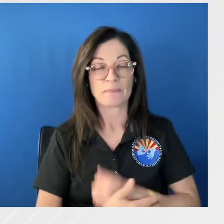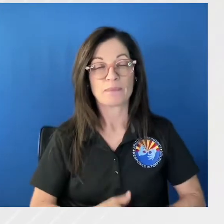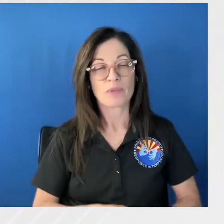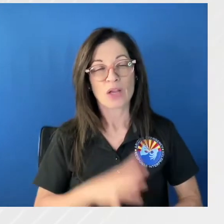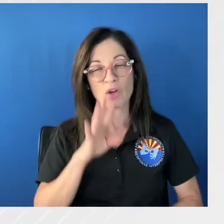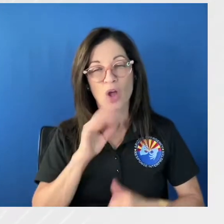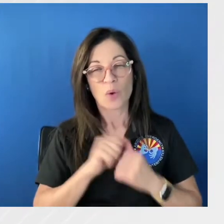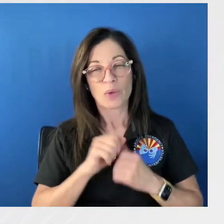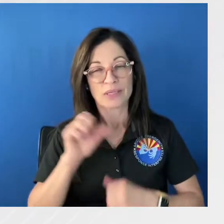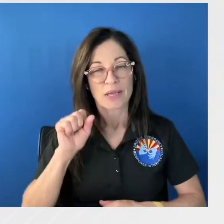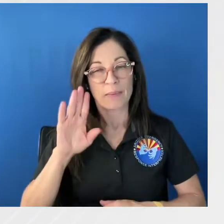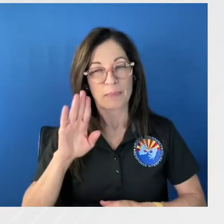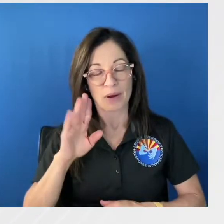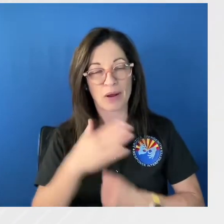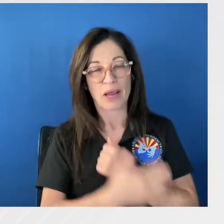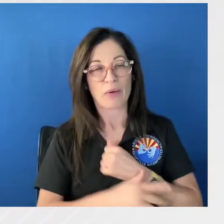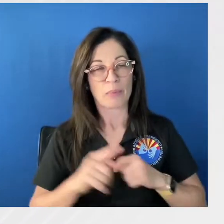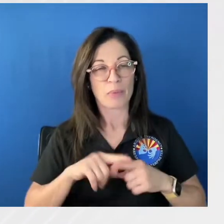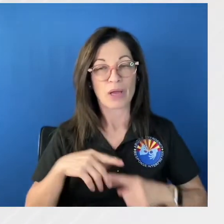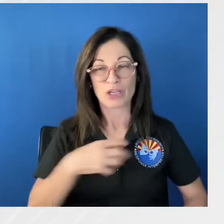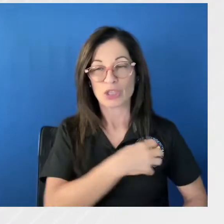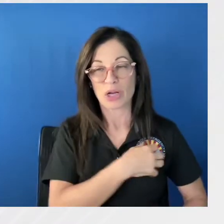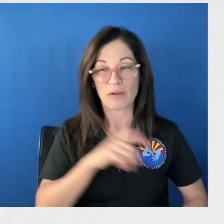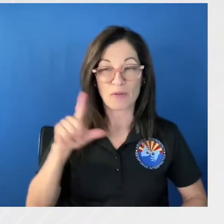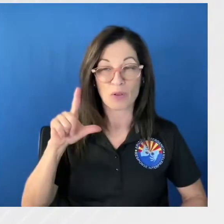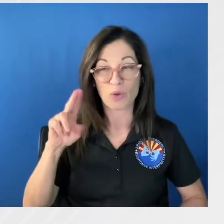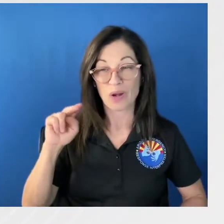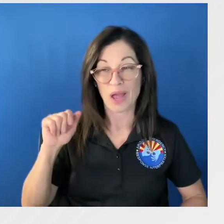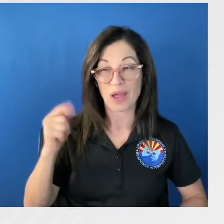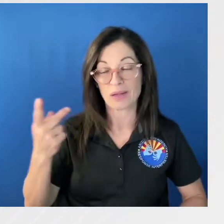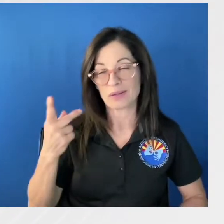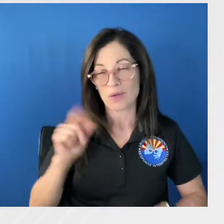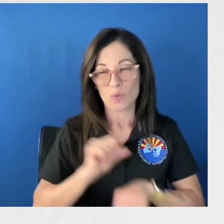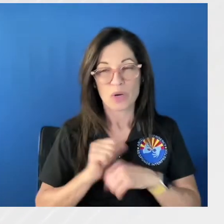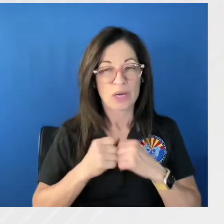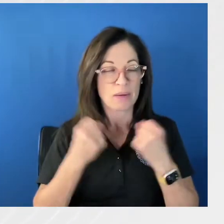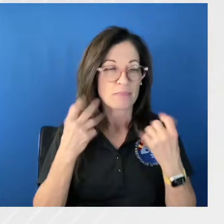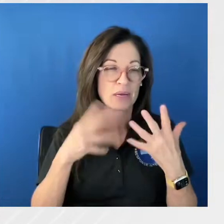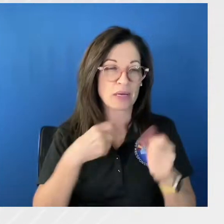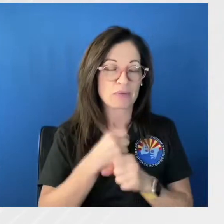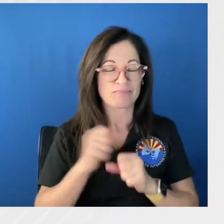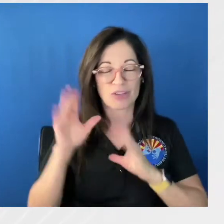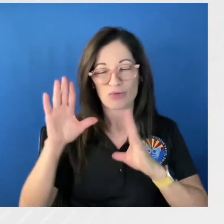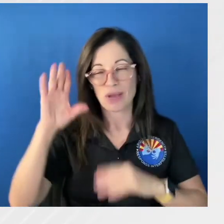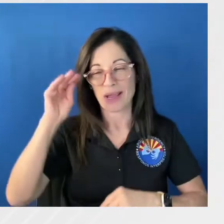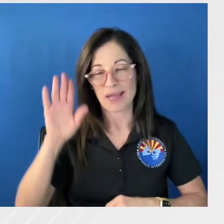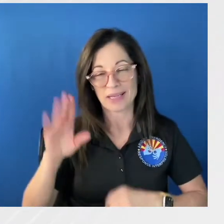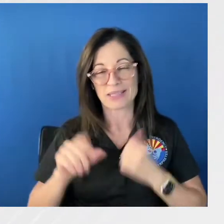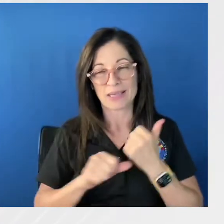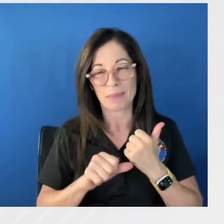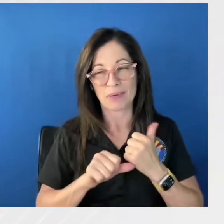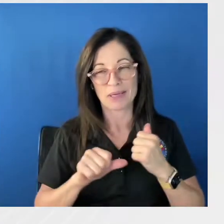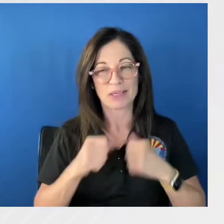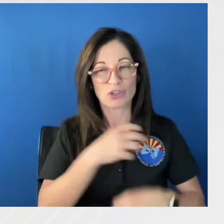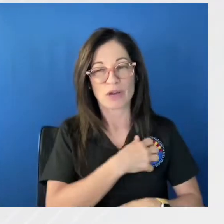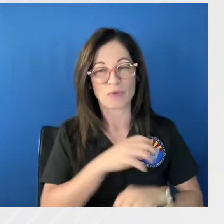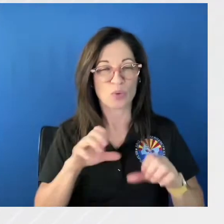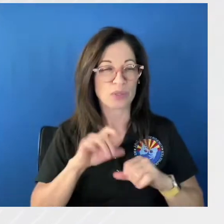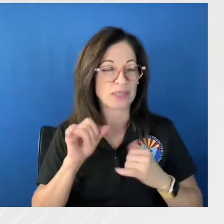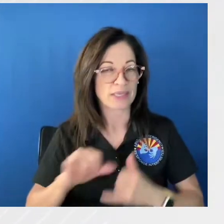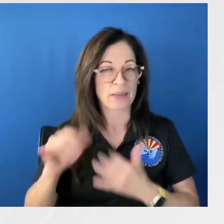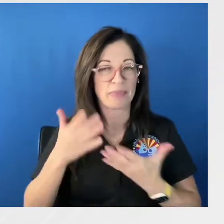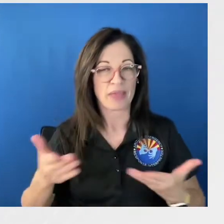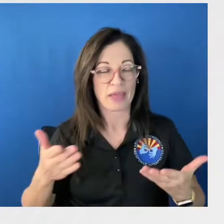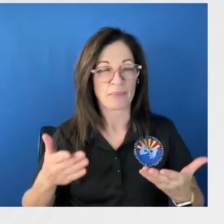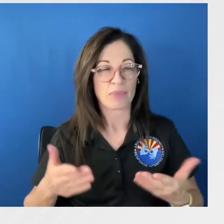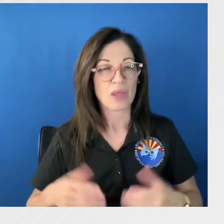County, but Sheriff Luna and I, we've worked together for a number of years. Great guy. His deputies are doing the same thing. And I'll just put a joke. The only